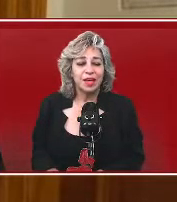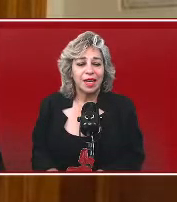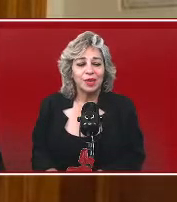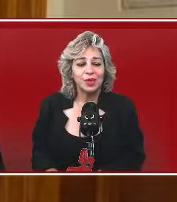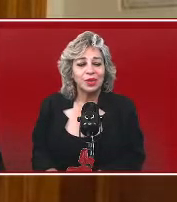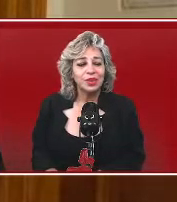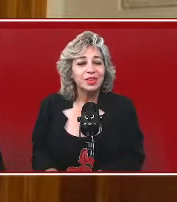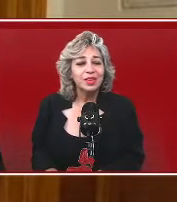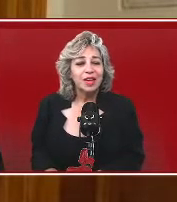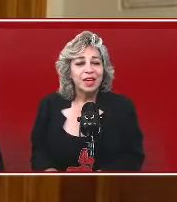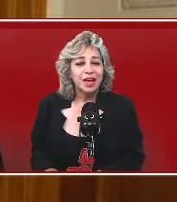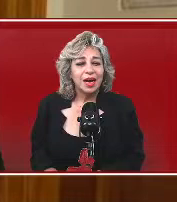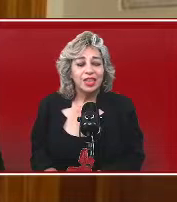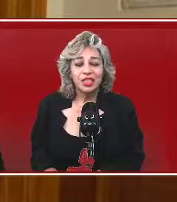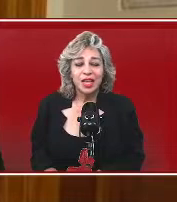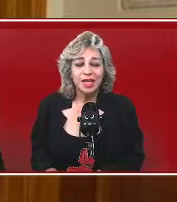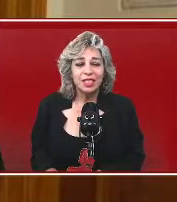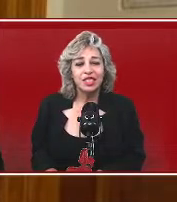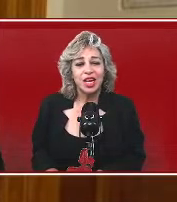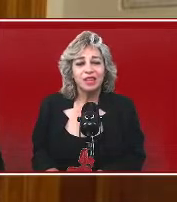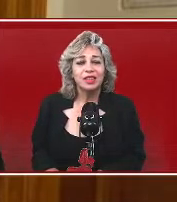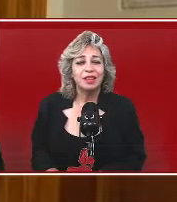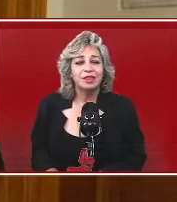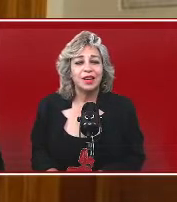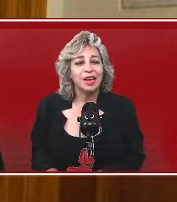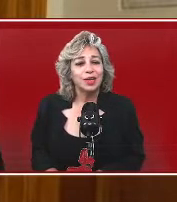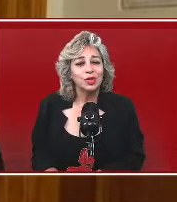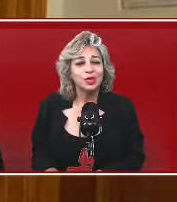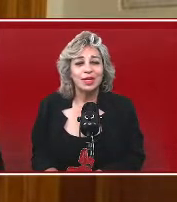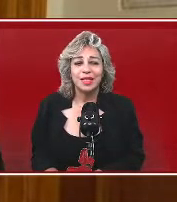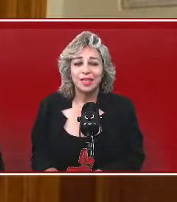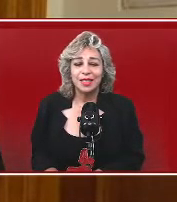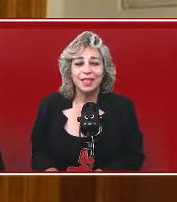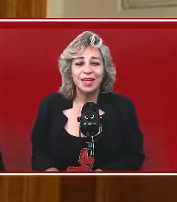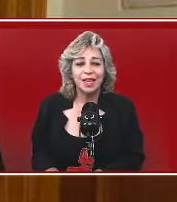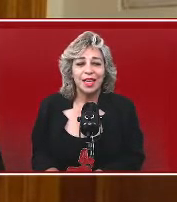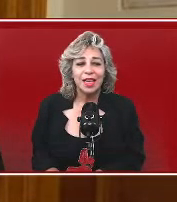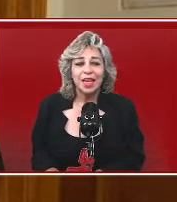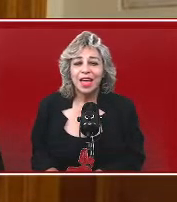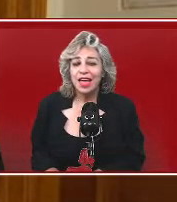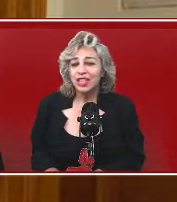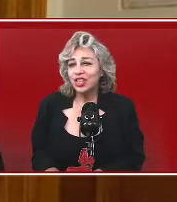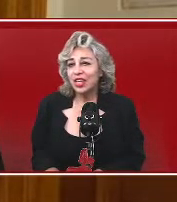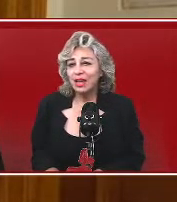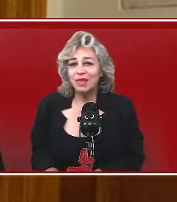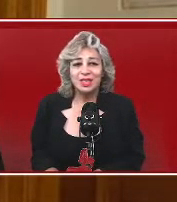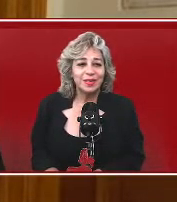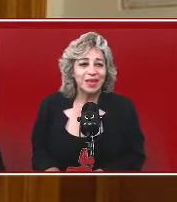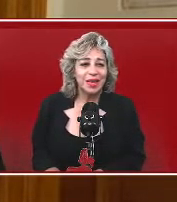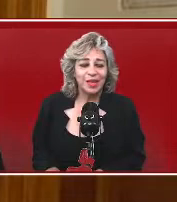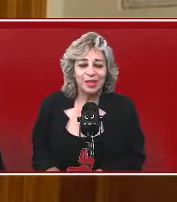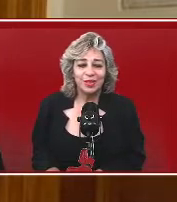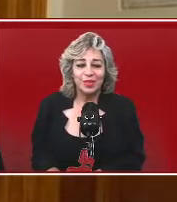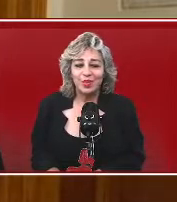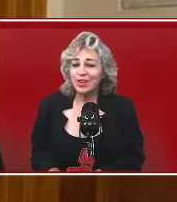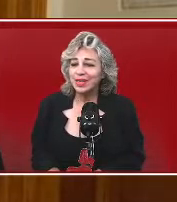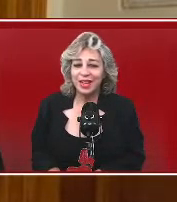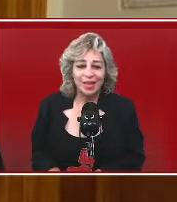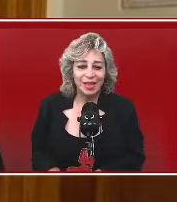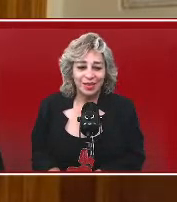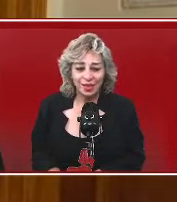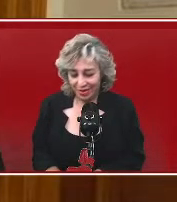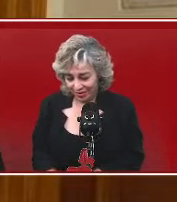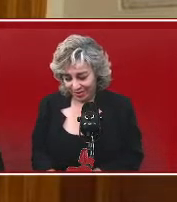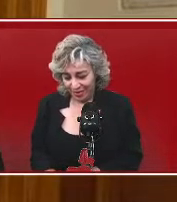my friend Kakagoto. She has a channel called Kakagoto 77, and she came in to say hello, so we're